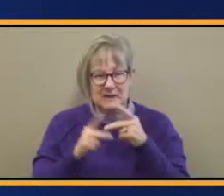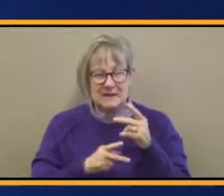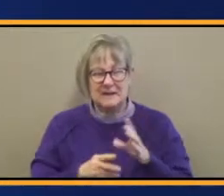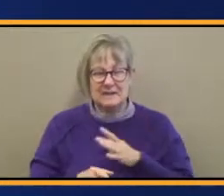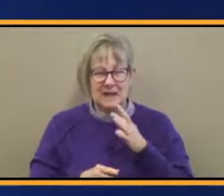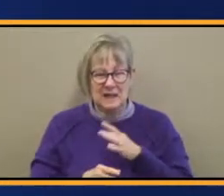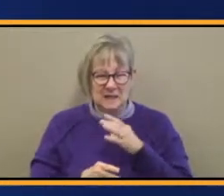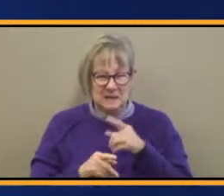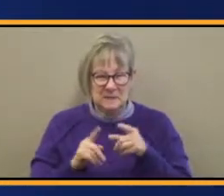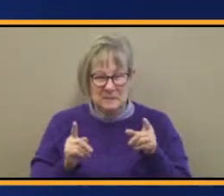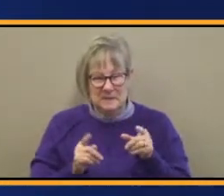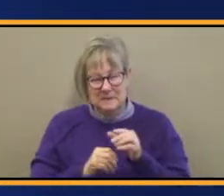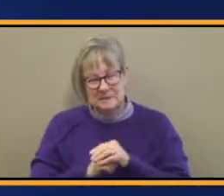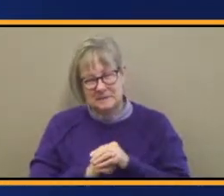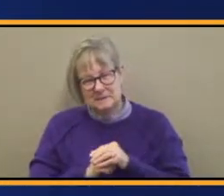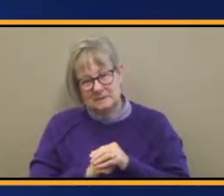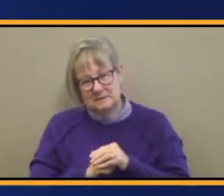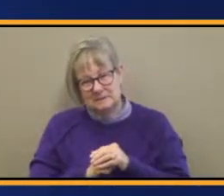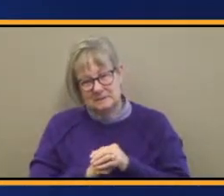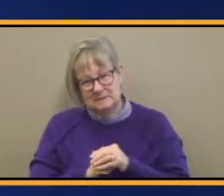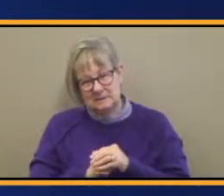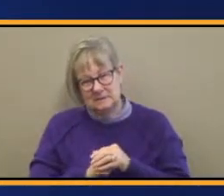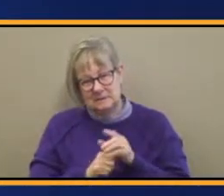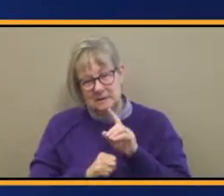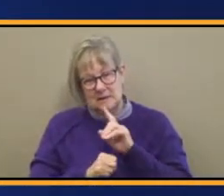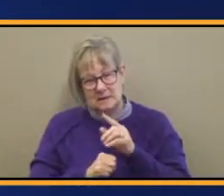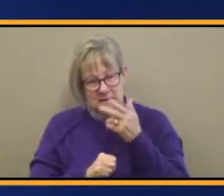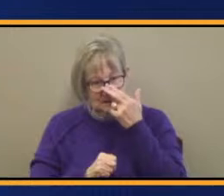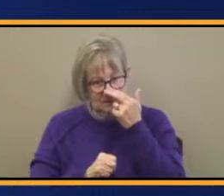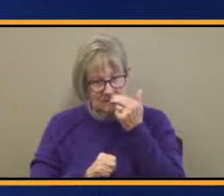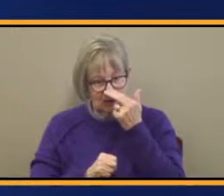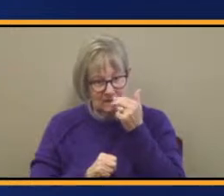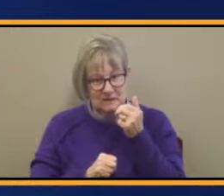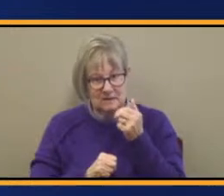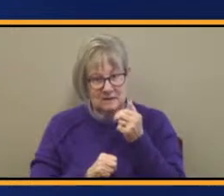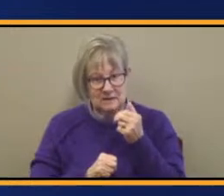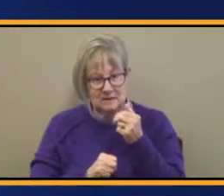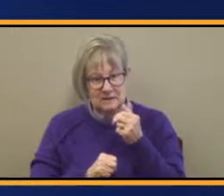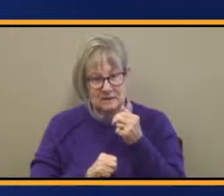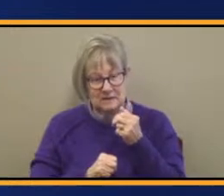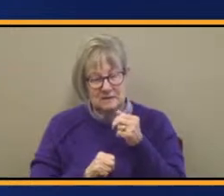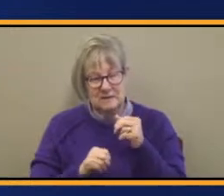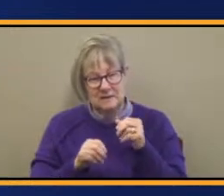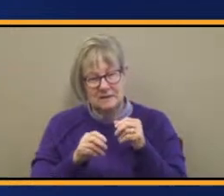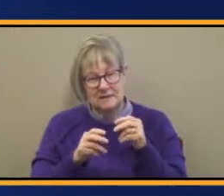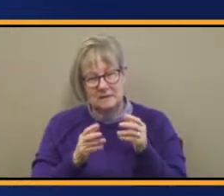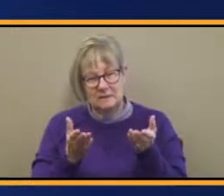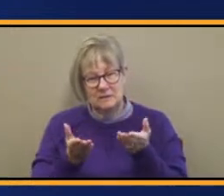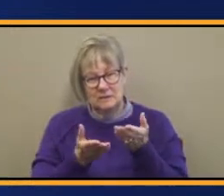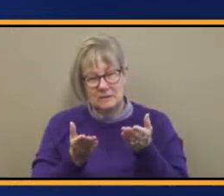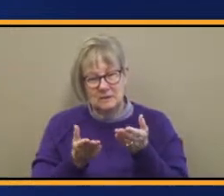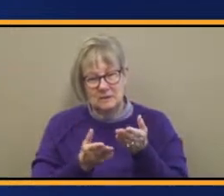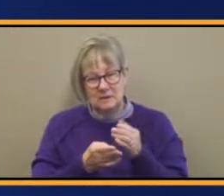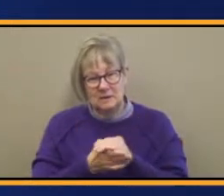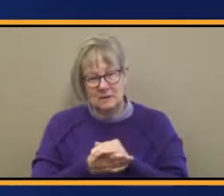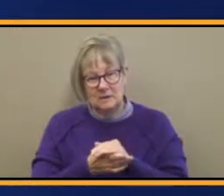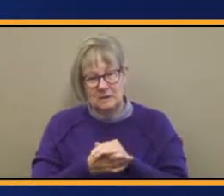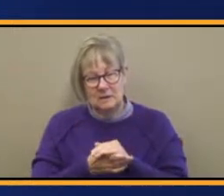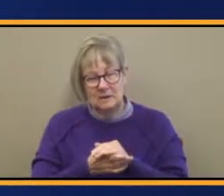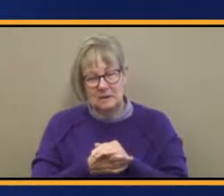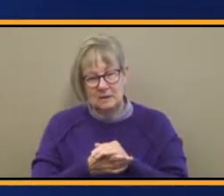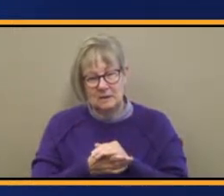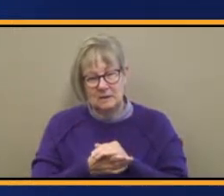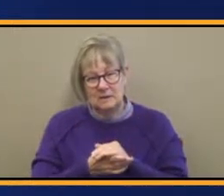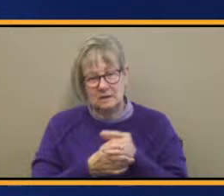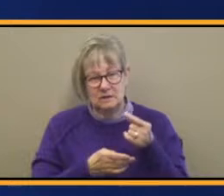that. But it's a funny. It's a Intocable. It's a Mexican band. It's really popular in El Paso.